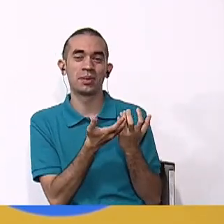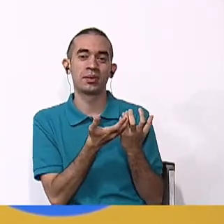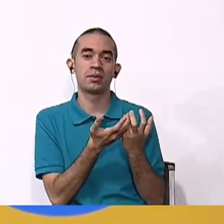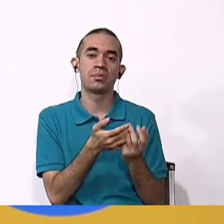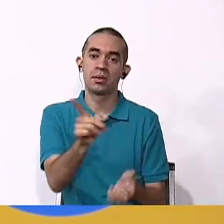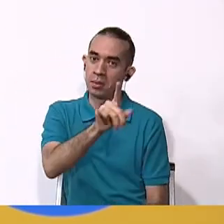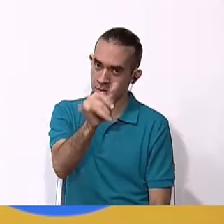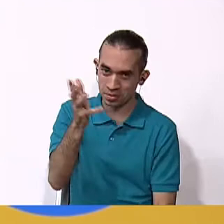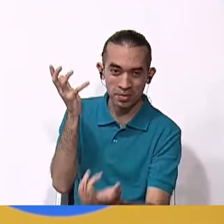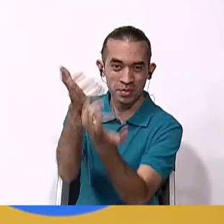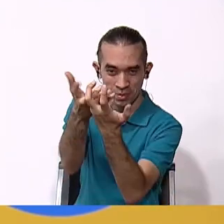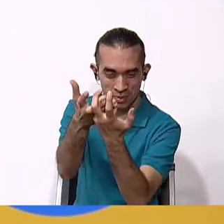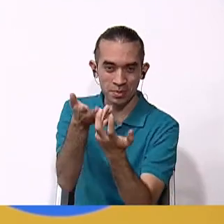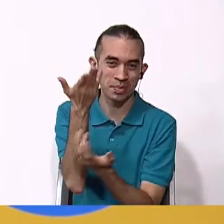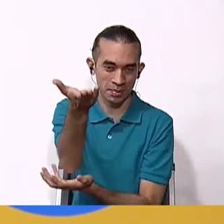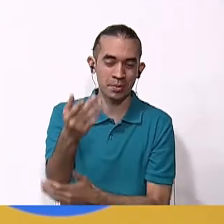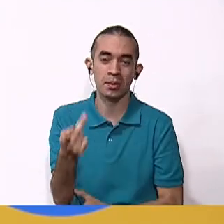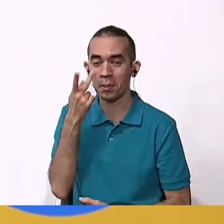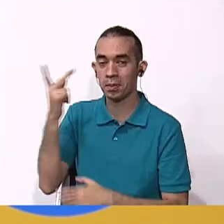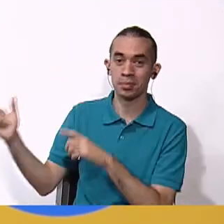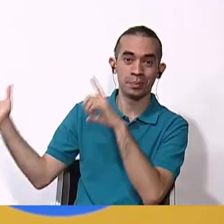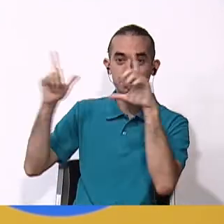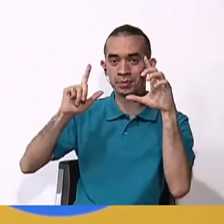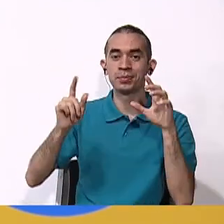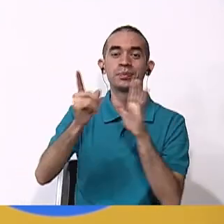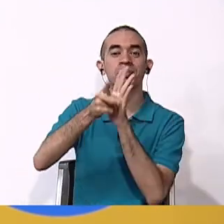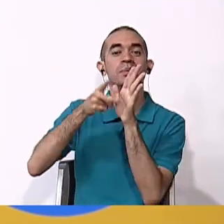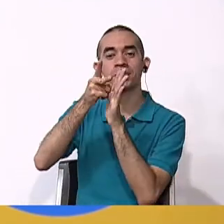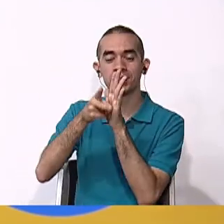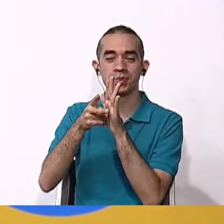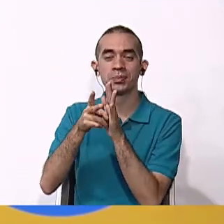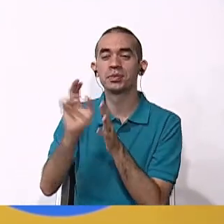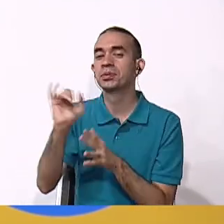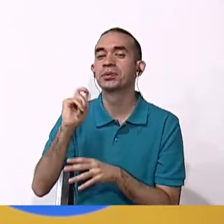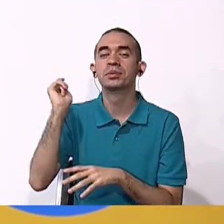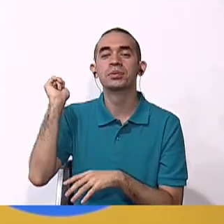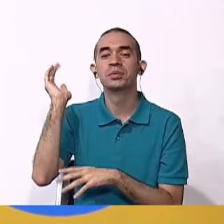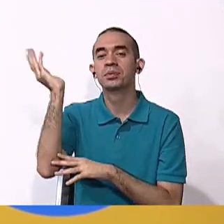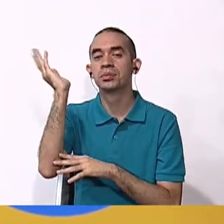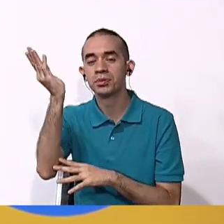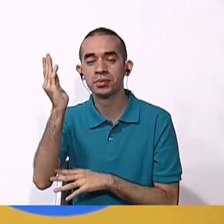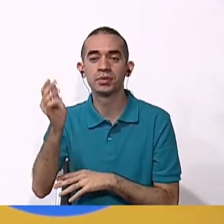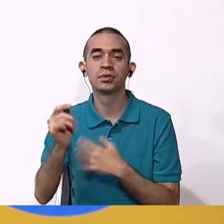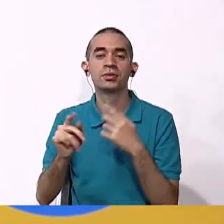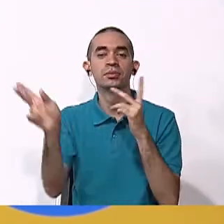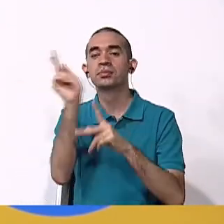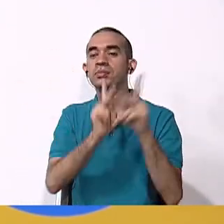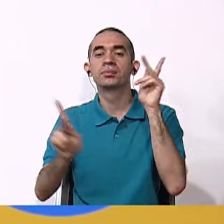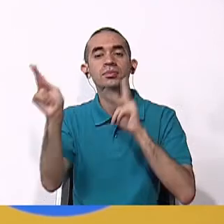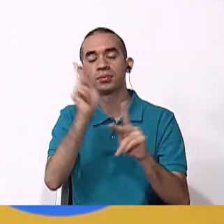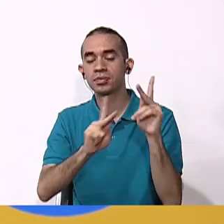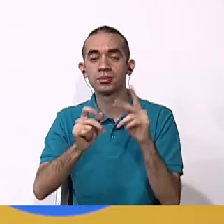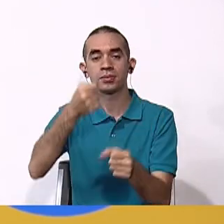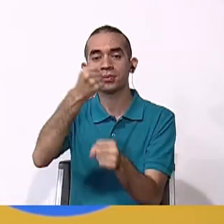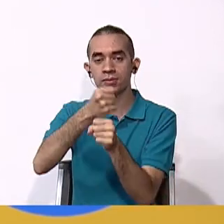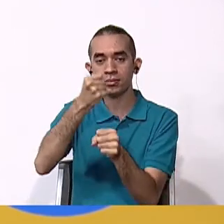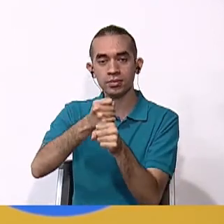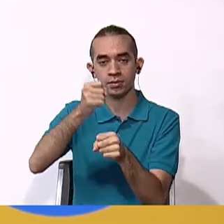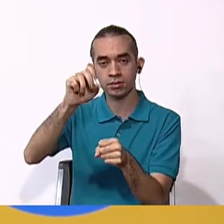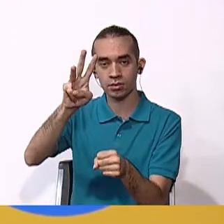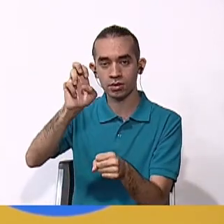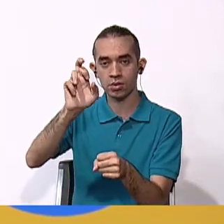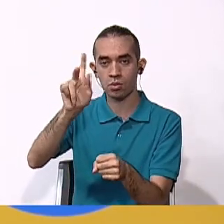you too. Let's watch a presentation of the people who work